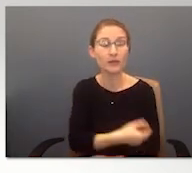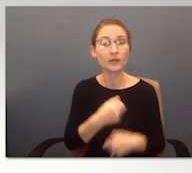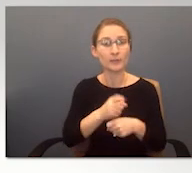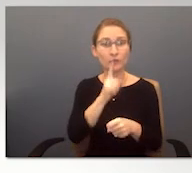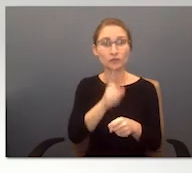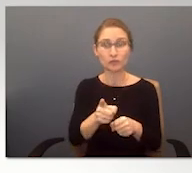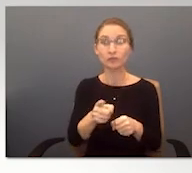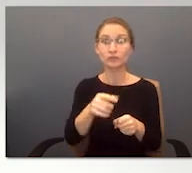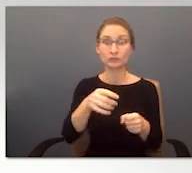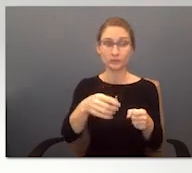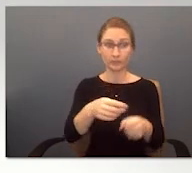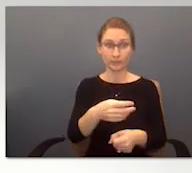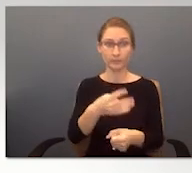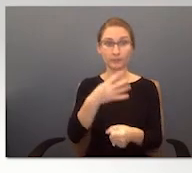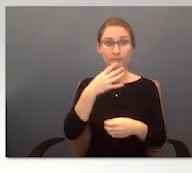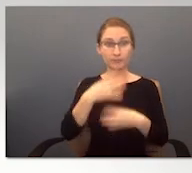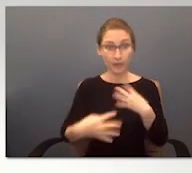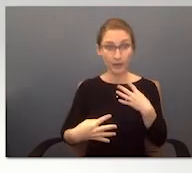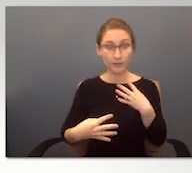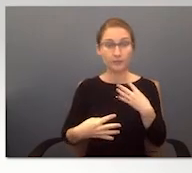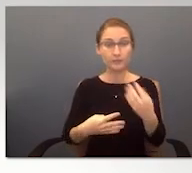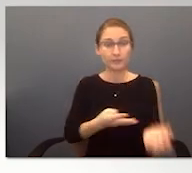appropriately, that the specimens are sent